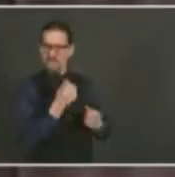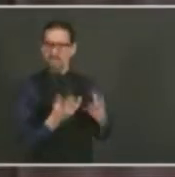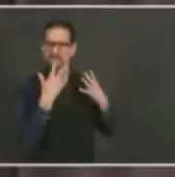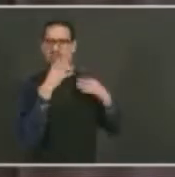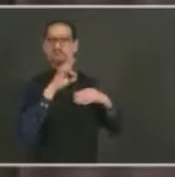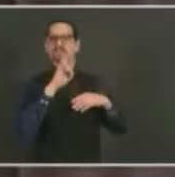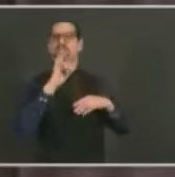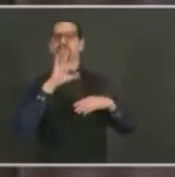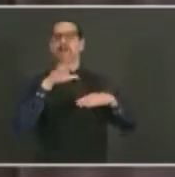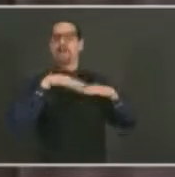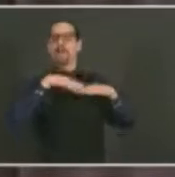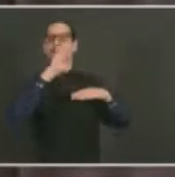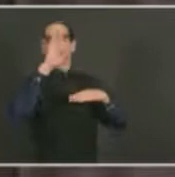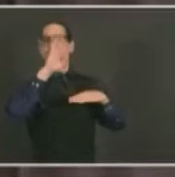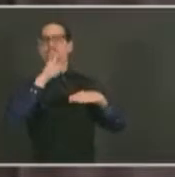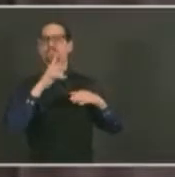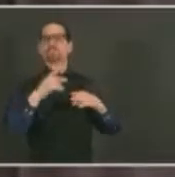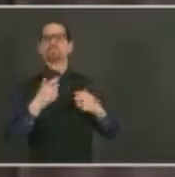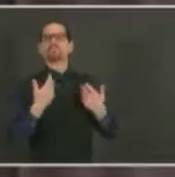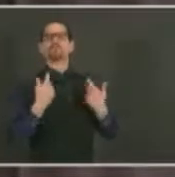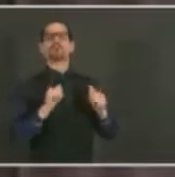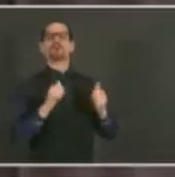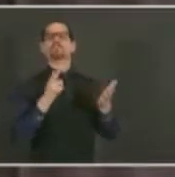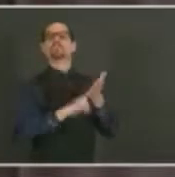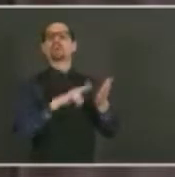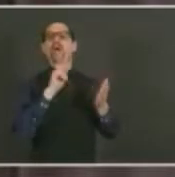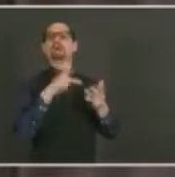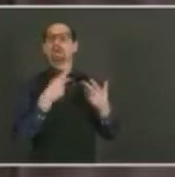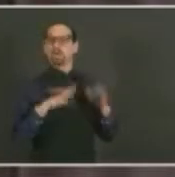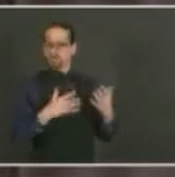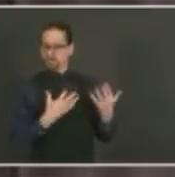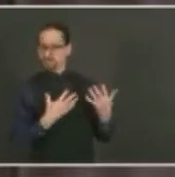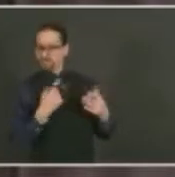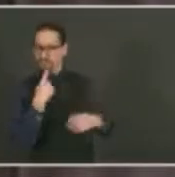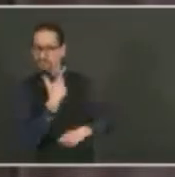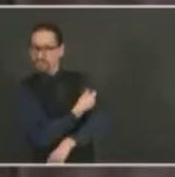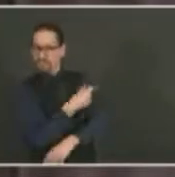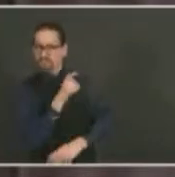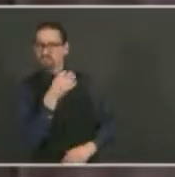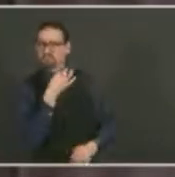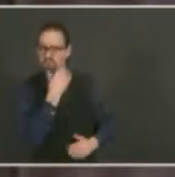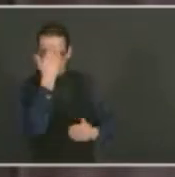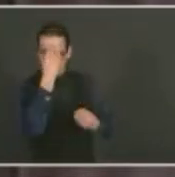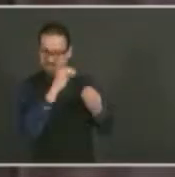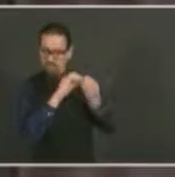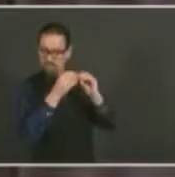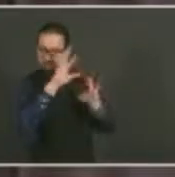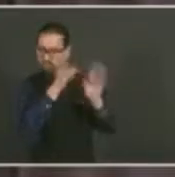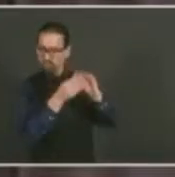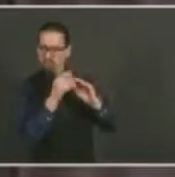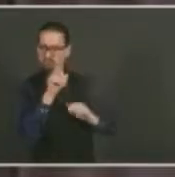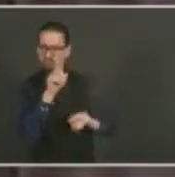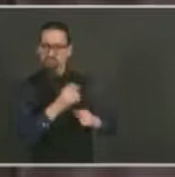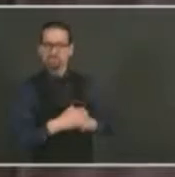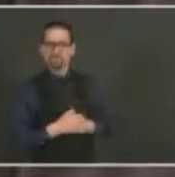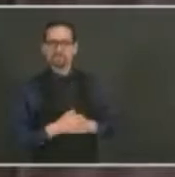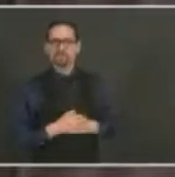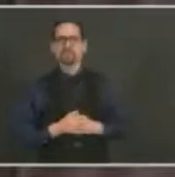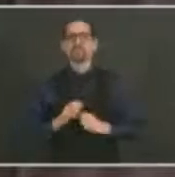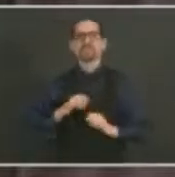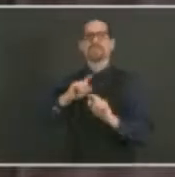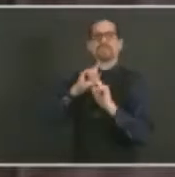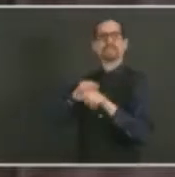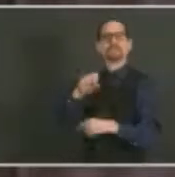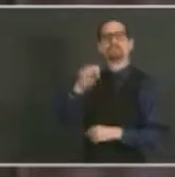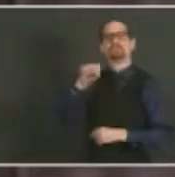population have tried to sign up or are waiting to get a vaccine, and how many actually have at this point? Yeah, through our cities